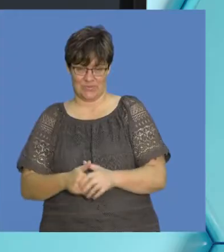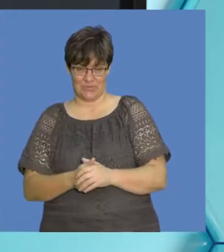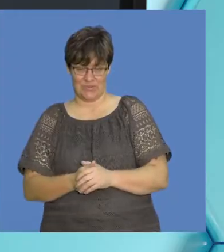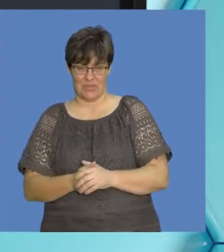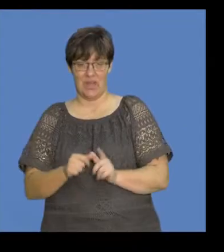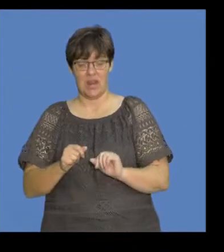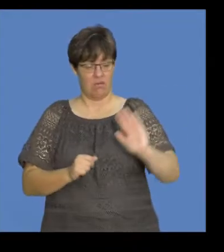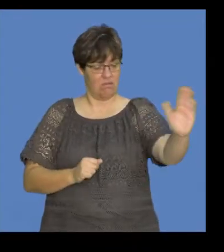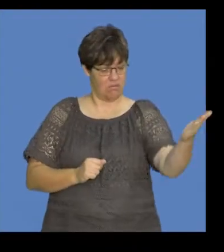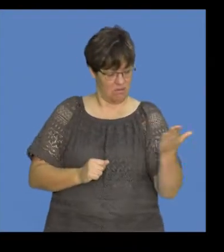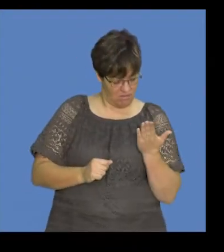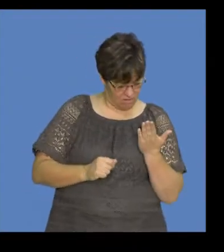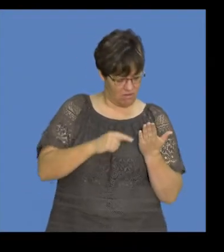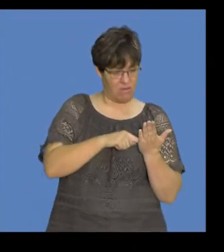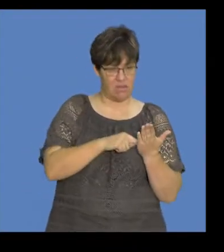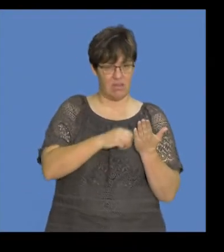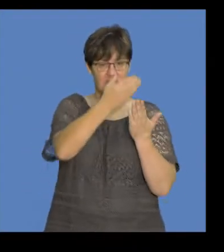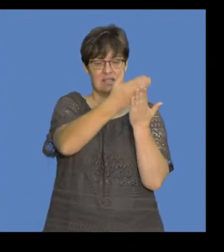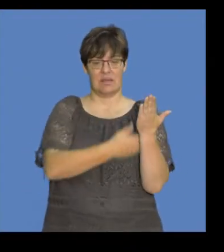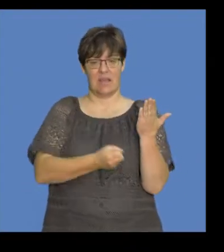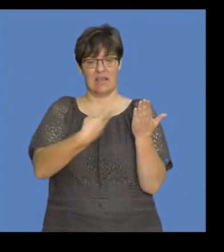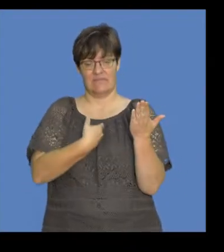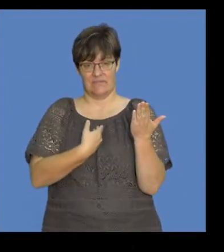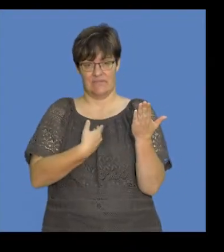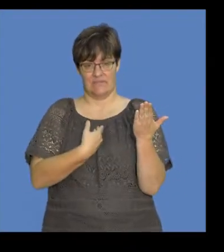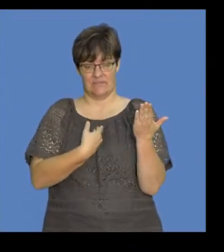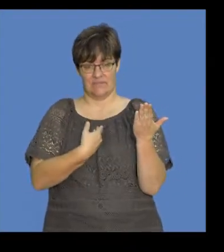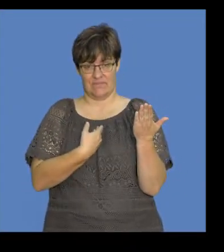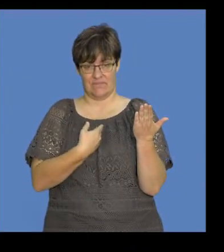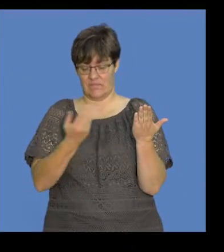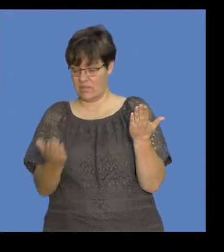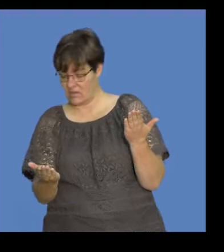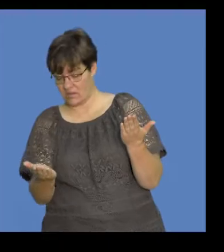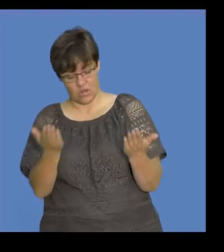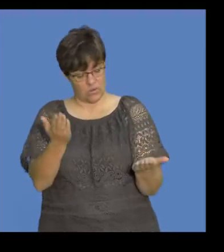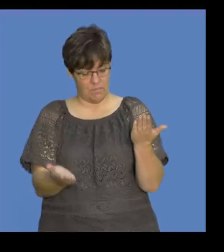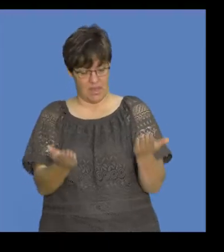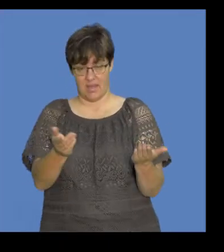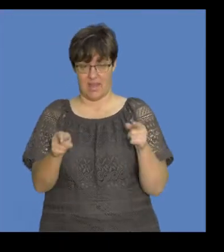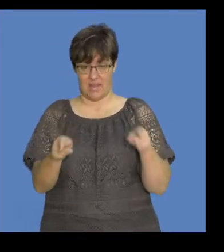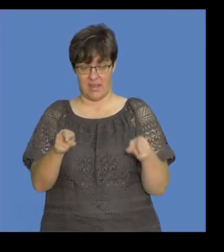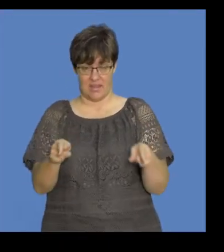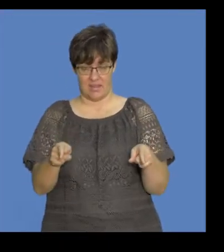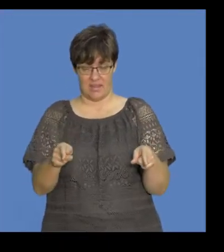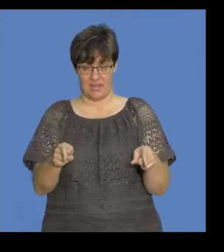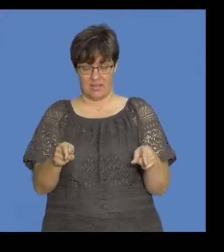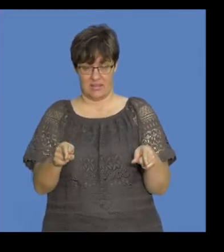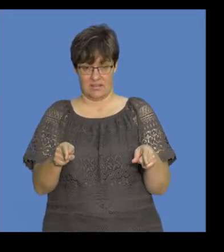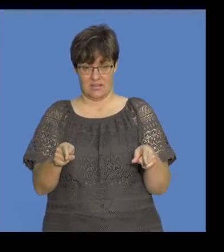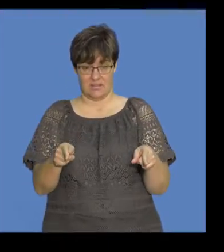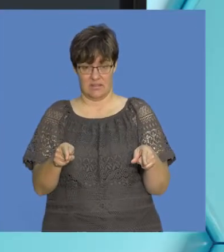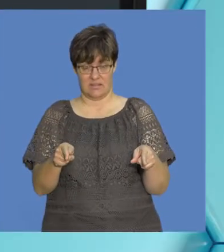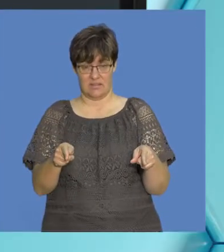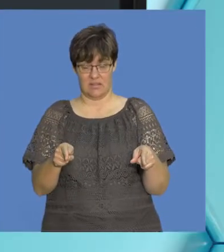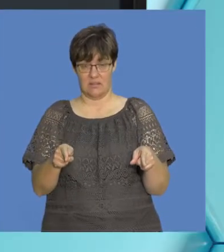you compare with your bank statement, right? And once you've compared that with your bank